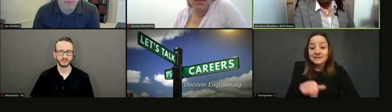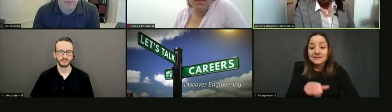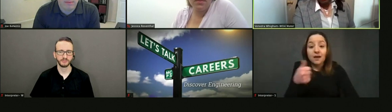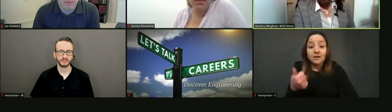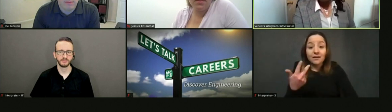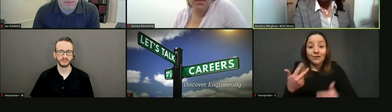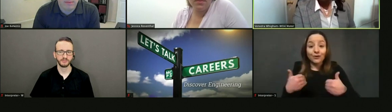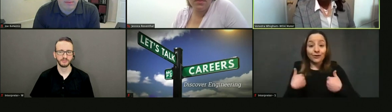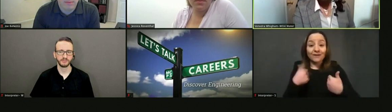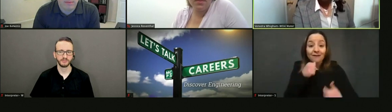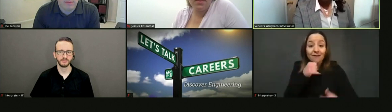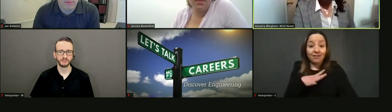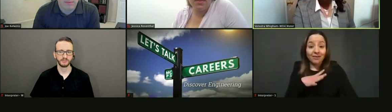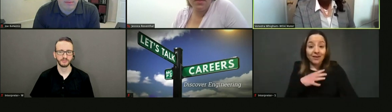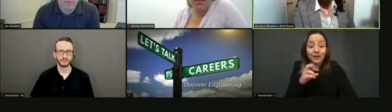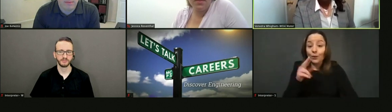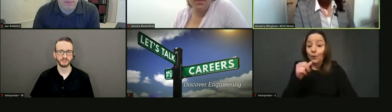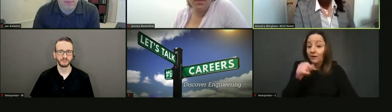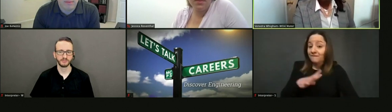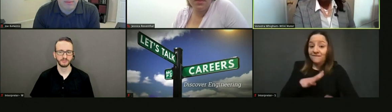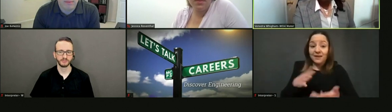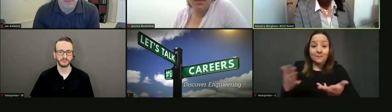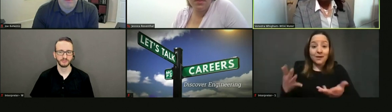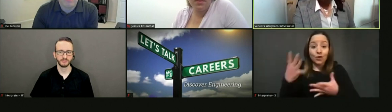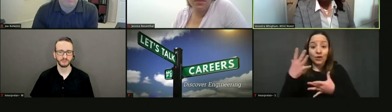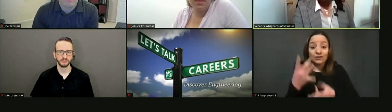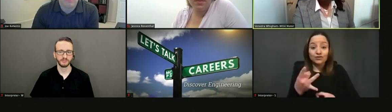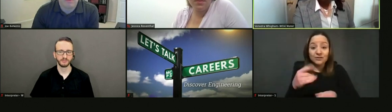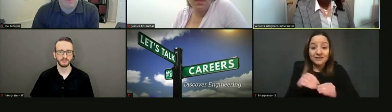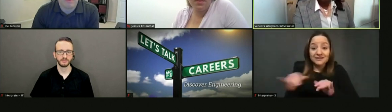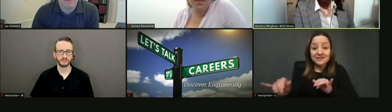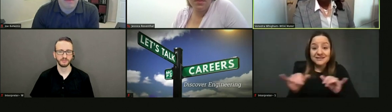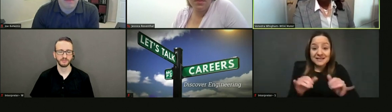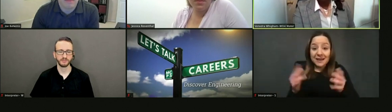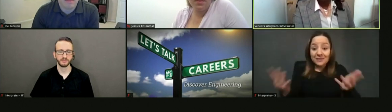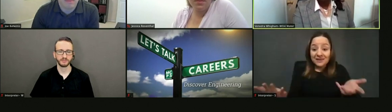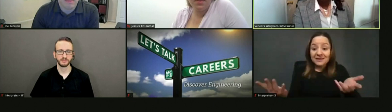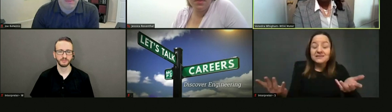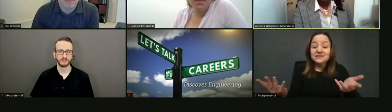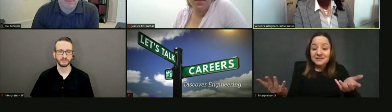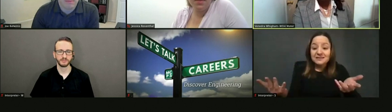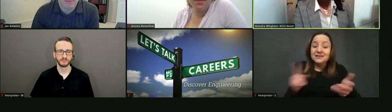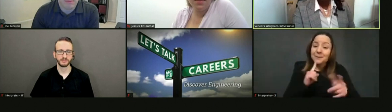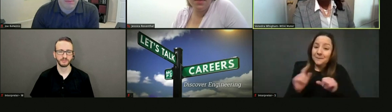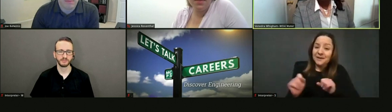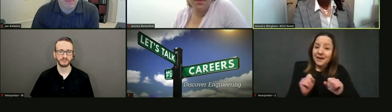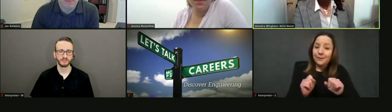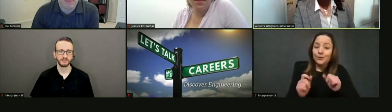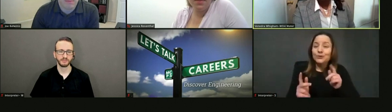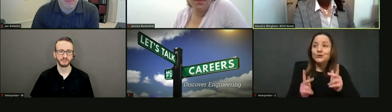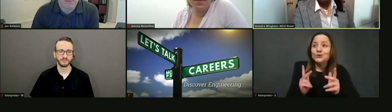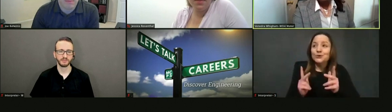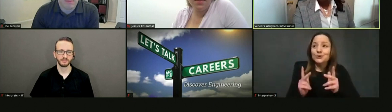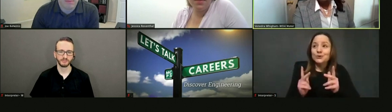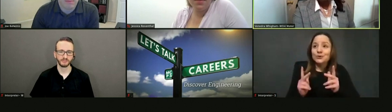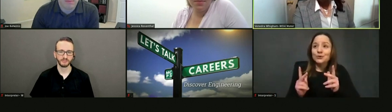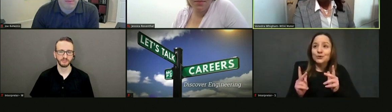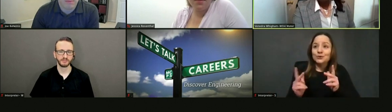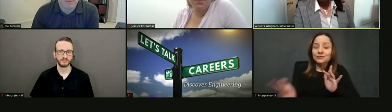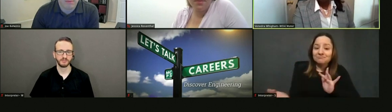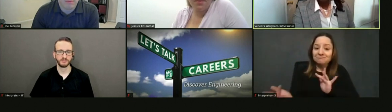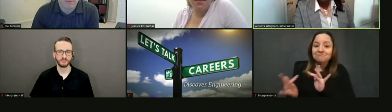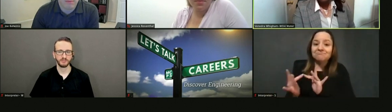another young lady or another female that's interested in the same things, you know, be able to reach back and